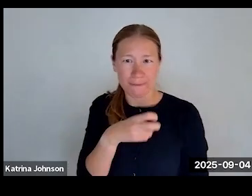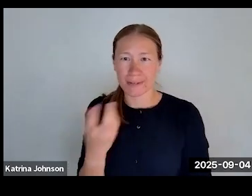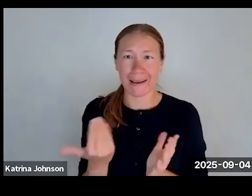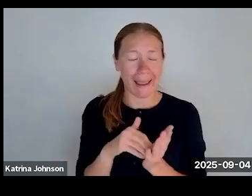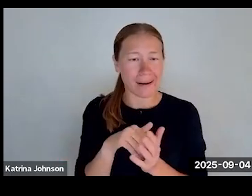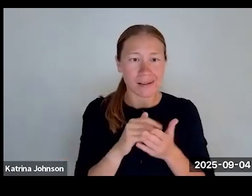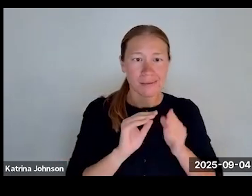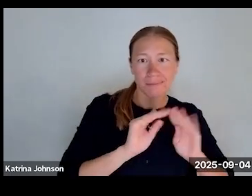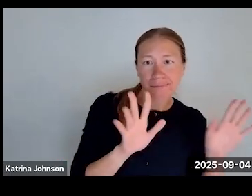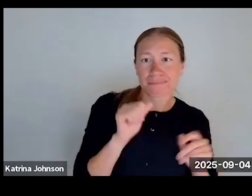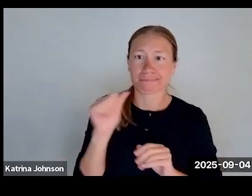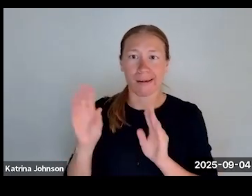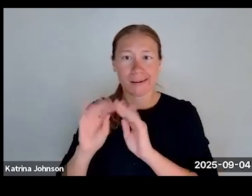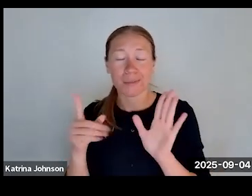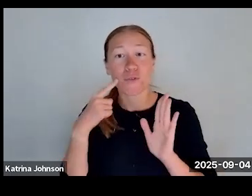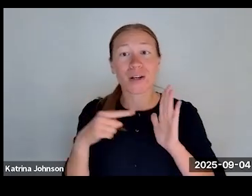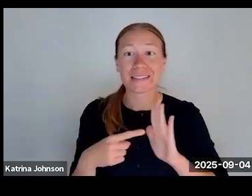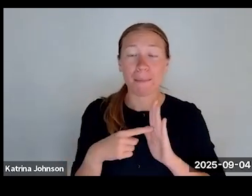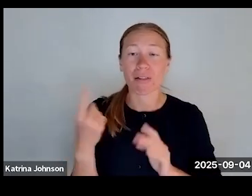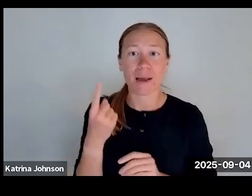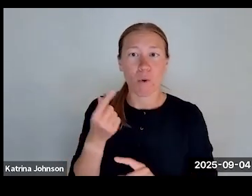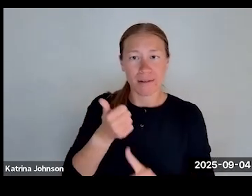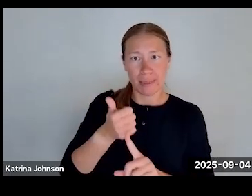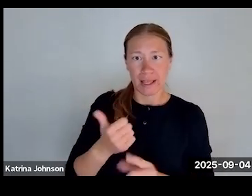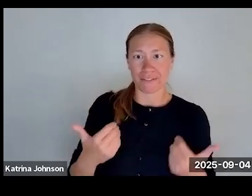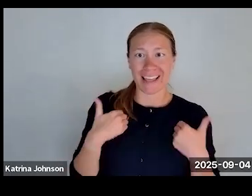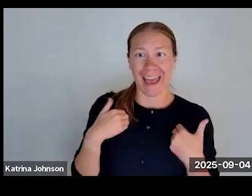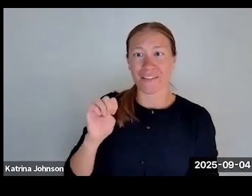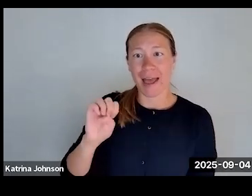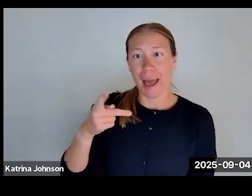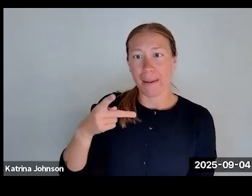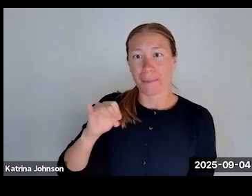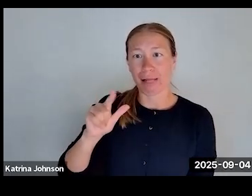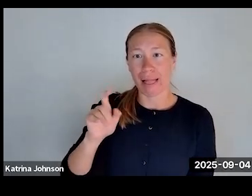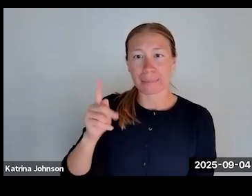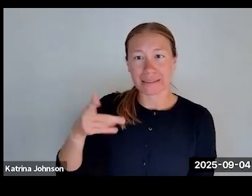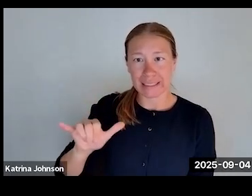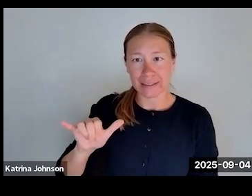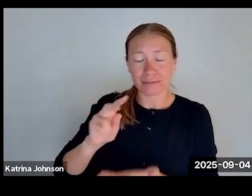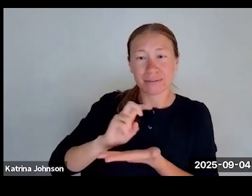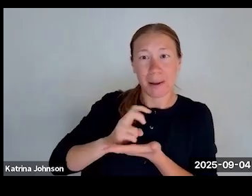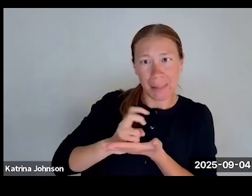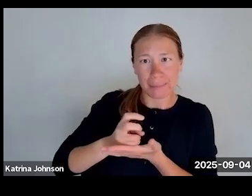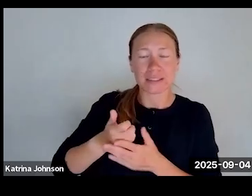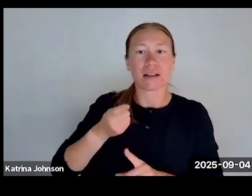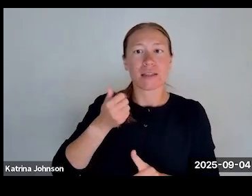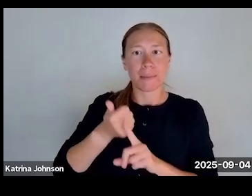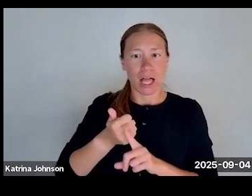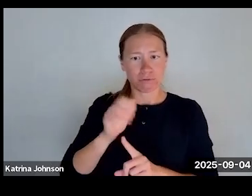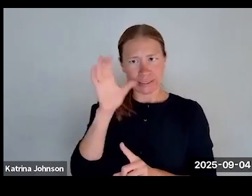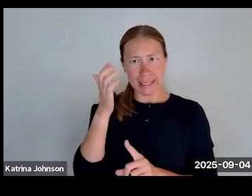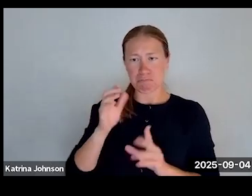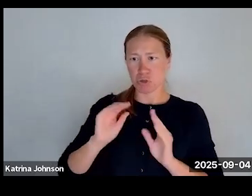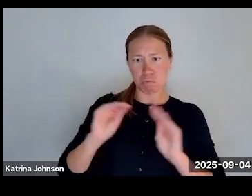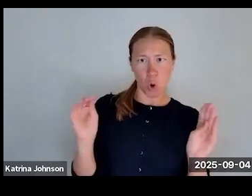non-apparent. For example, someone with epilepsy may appear to have no disability most of the time, but during a